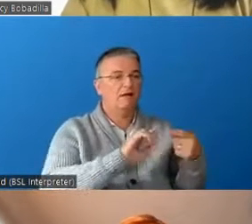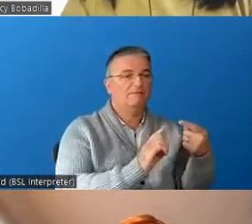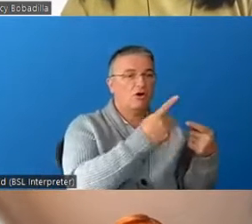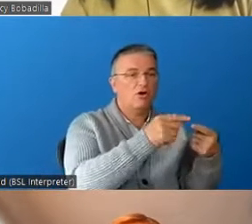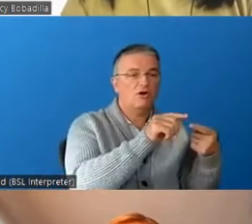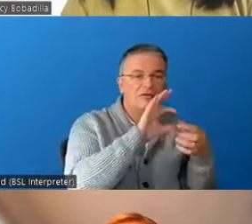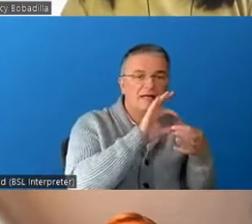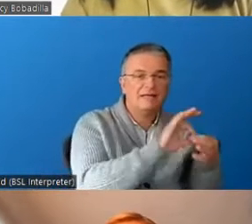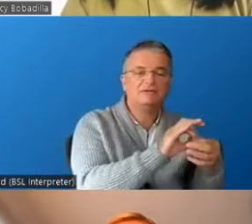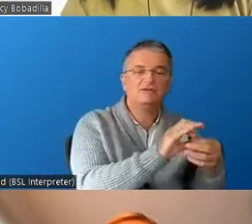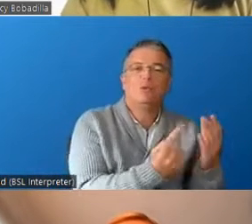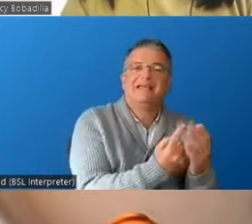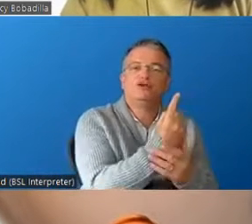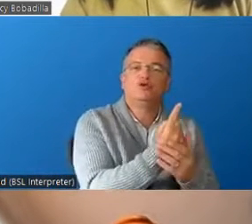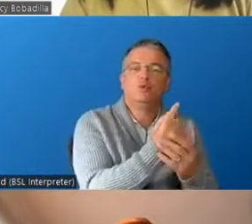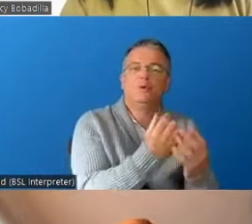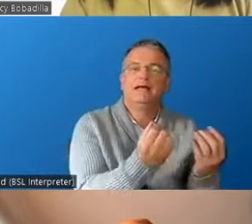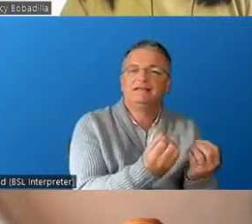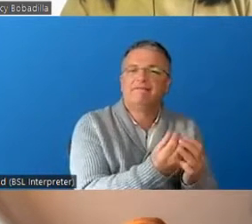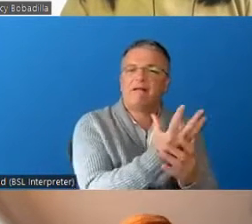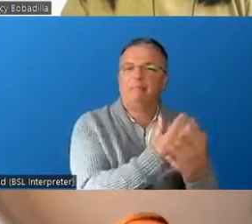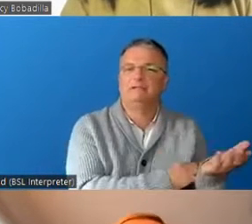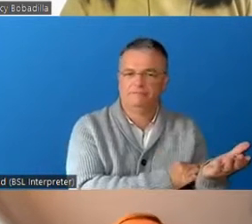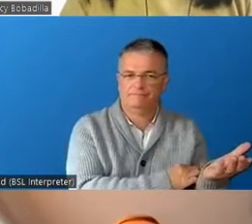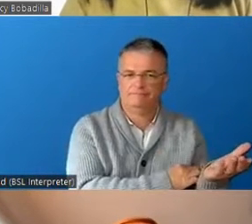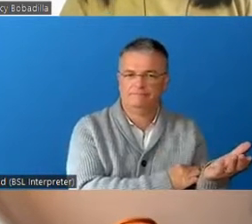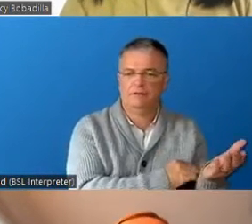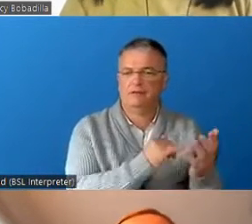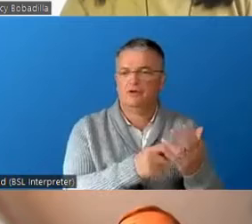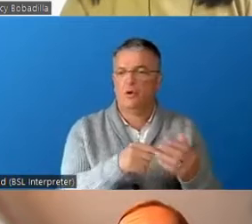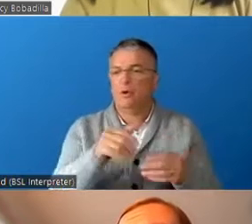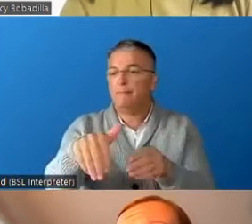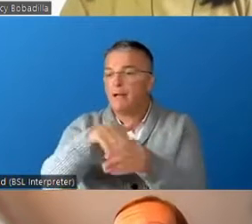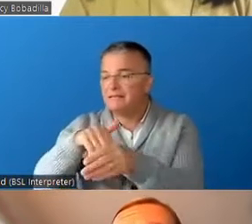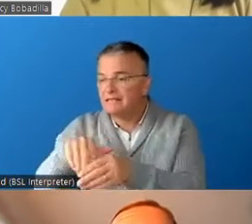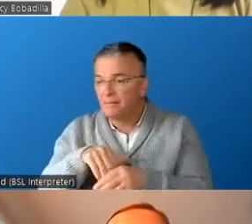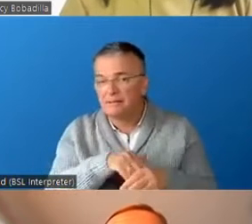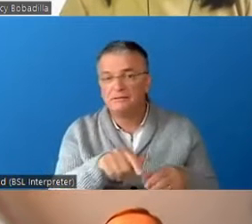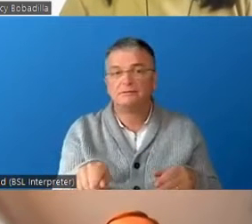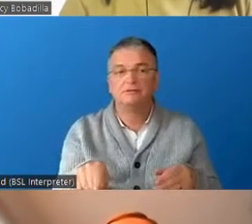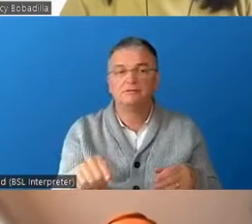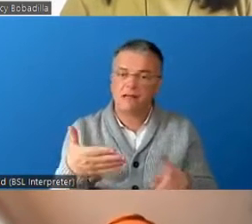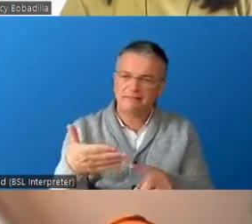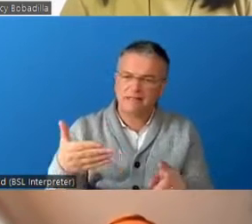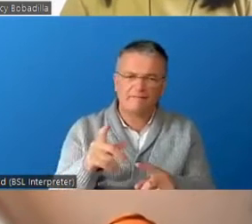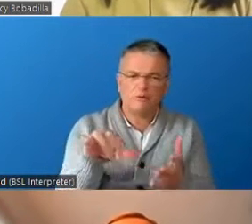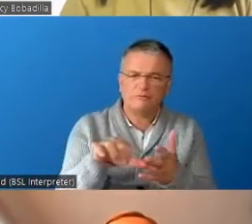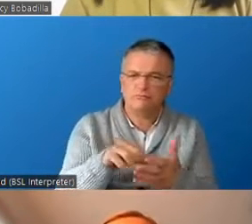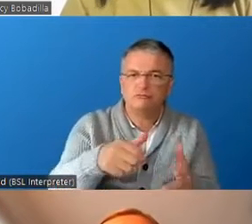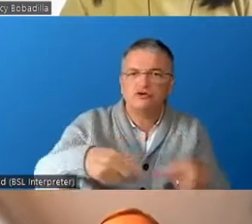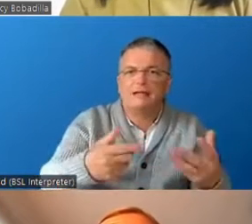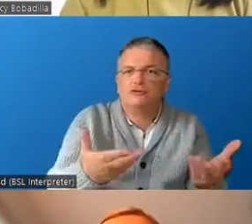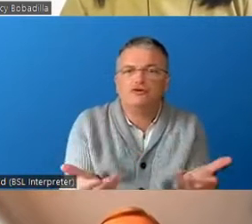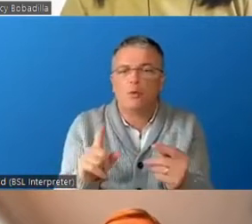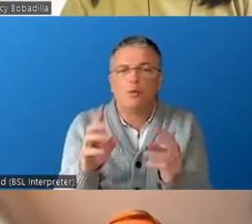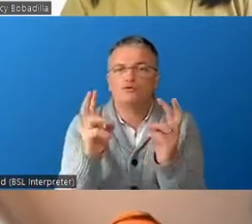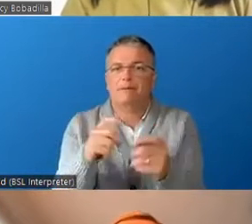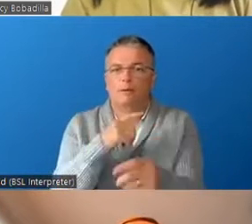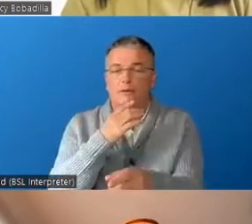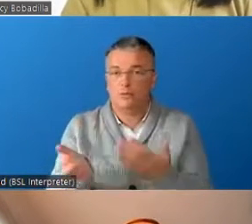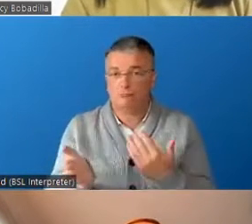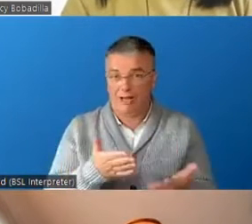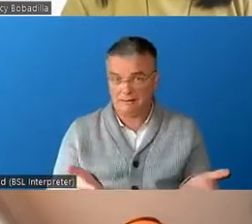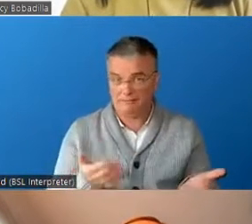to issue development, and so here participants identify whatever challenges or whatever topics they want to